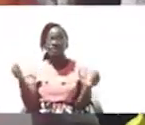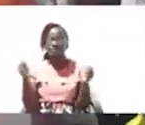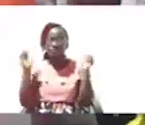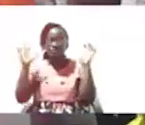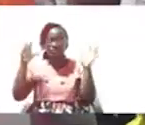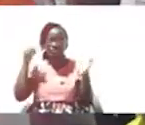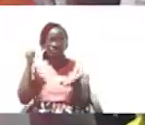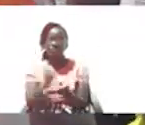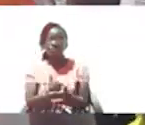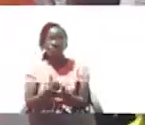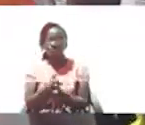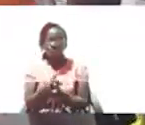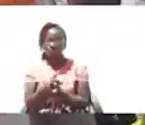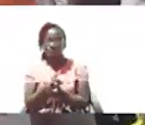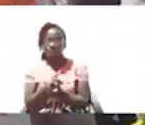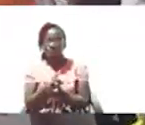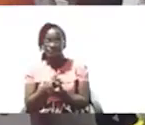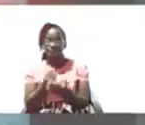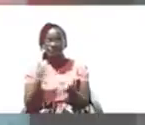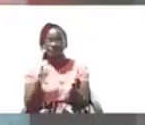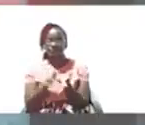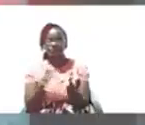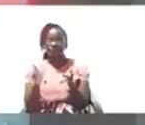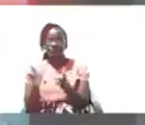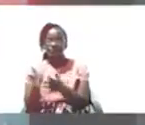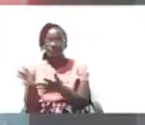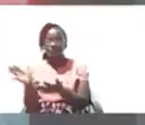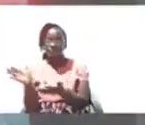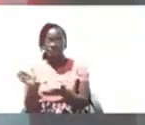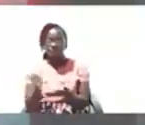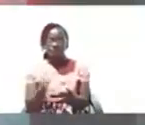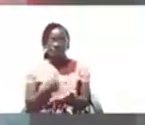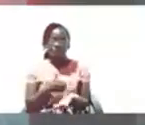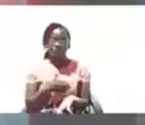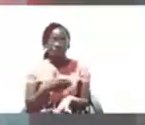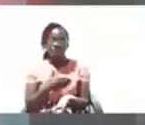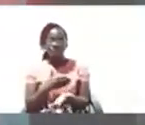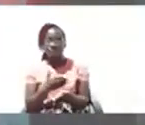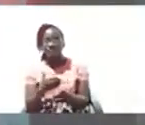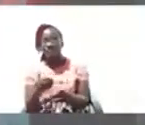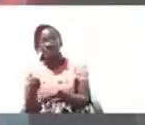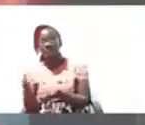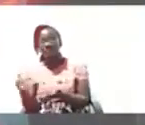hallelujah. Amen. Jesus is passing this way.